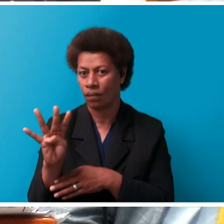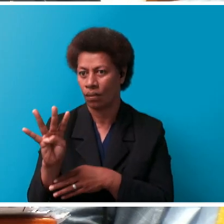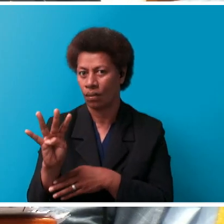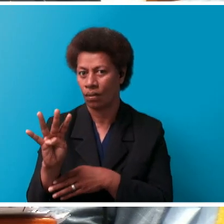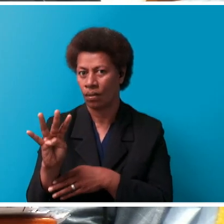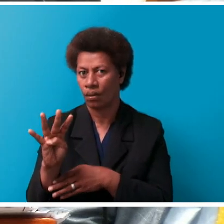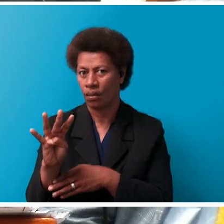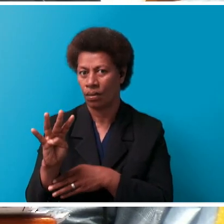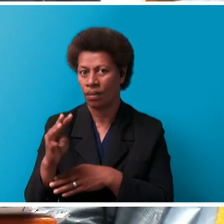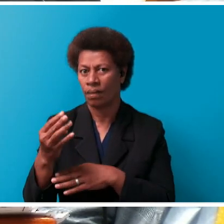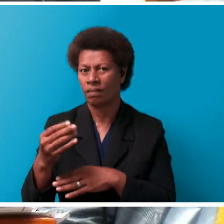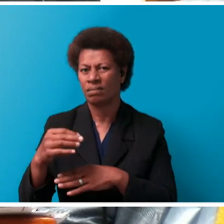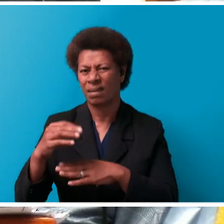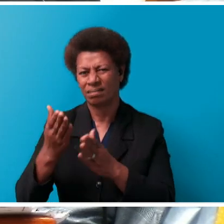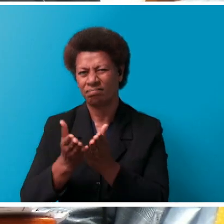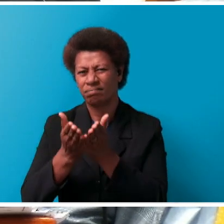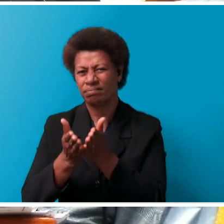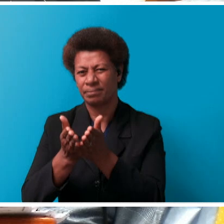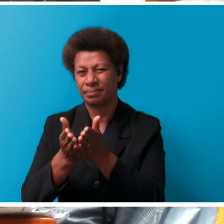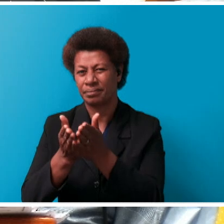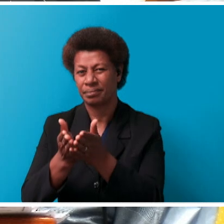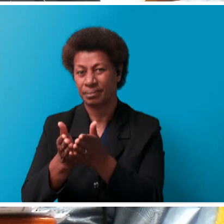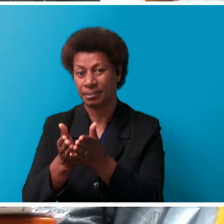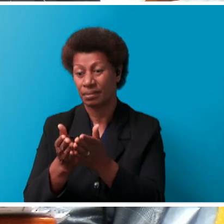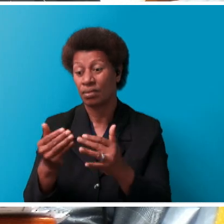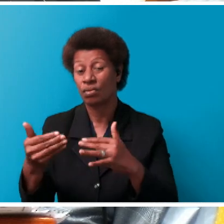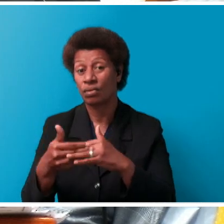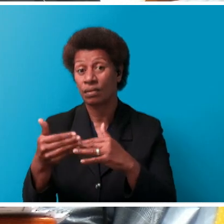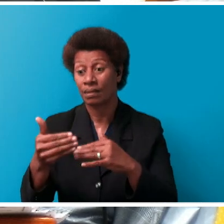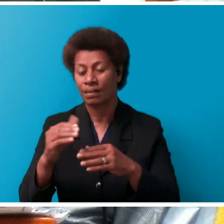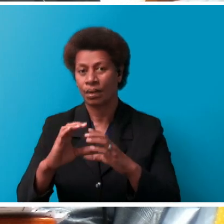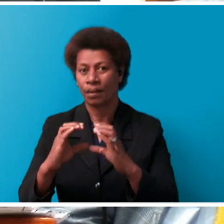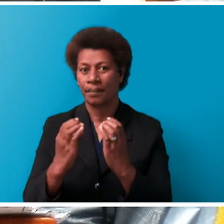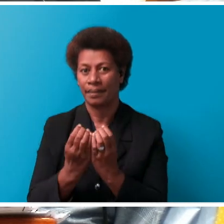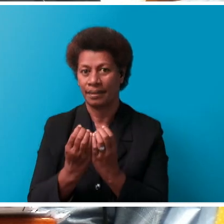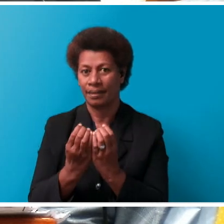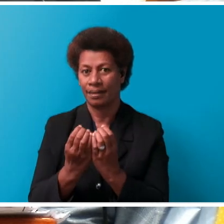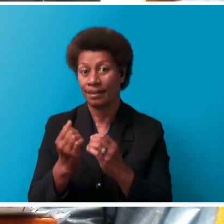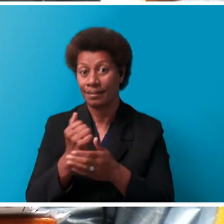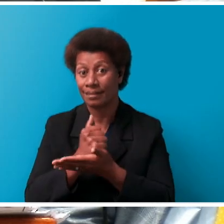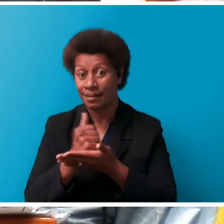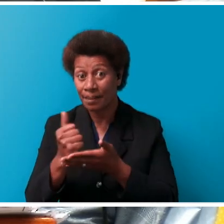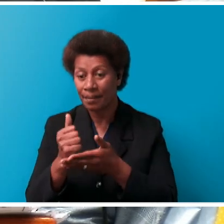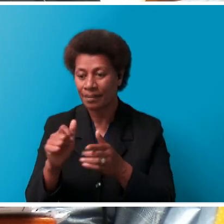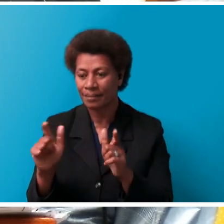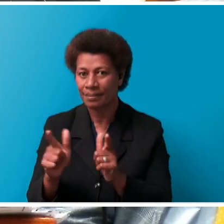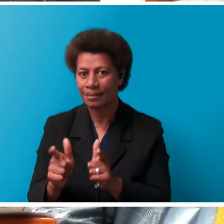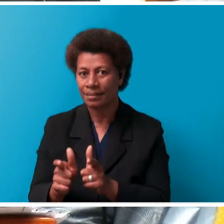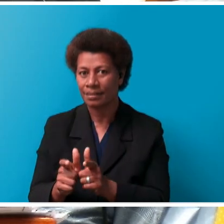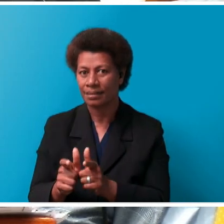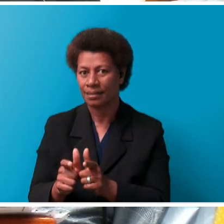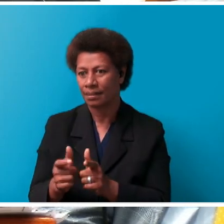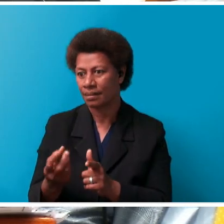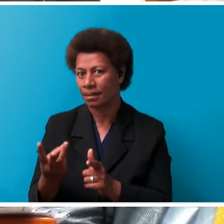floating derelict ships. Through ongoing efforts through this committee, this number has been reduced to 30, with 8